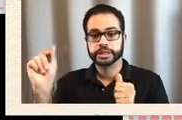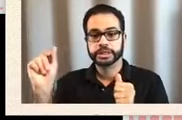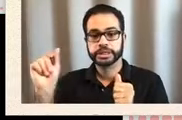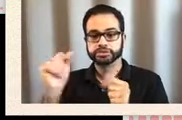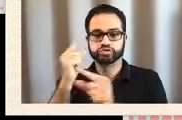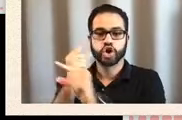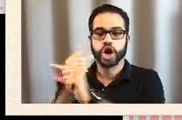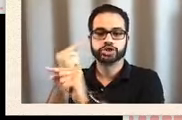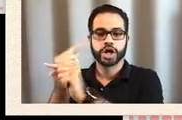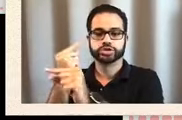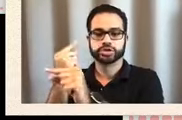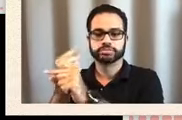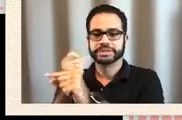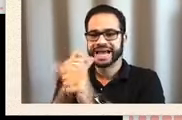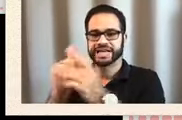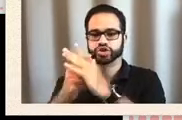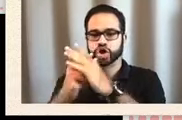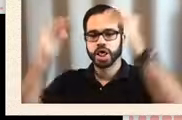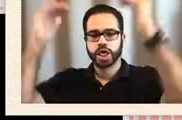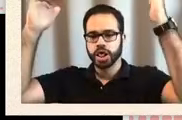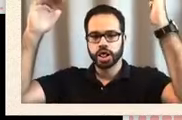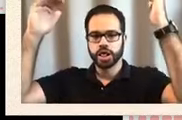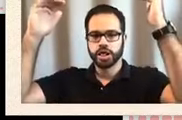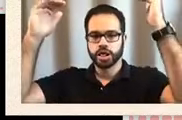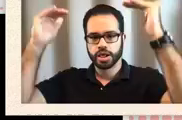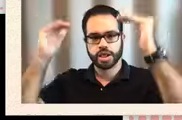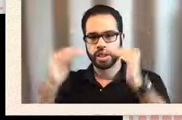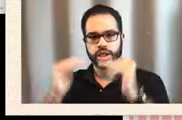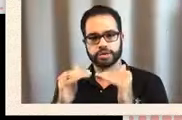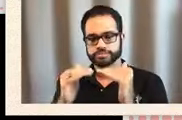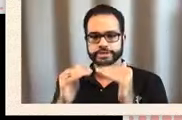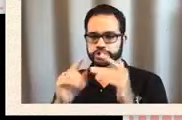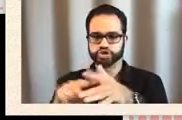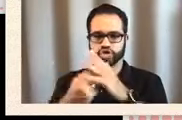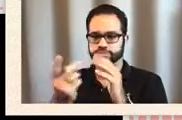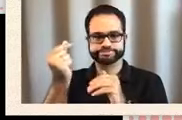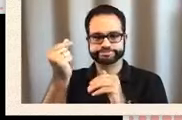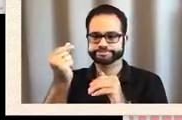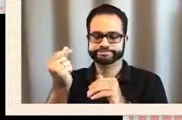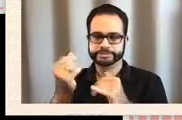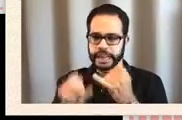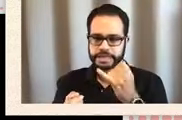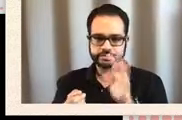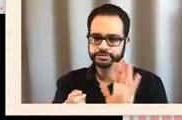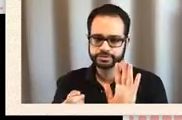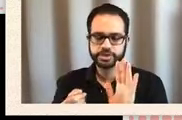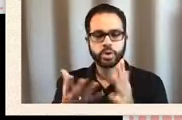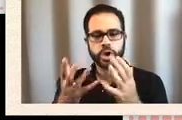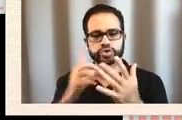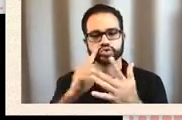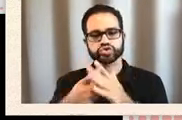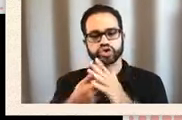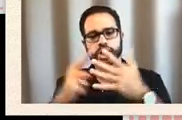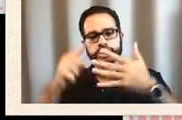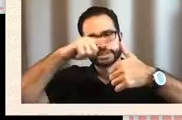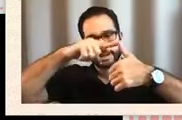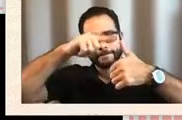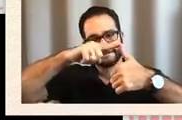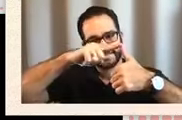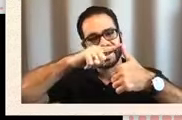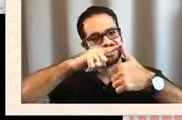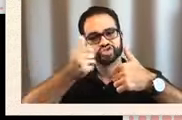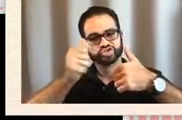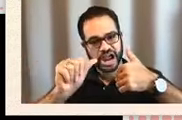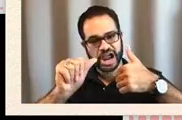starting with the less restrictive and moving toward guardianship. And that's what we want to do. And then if guardianship is the only alternative, that's okay, but we